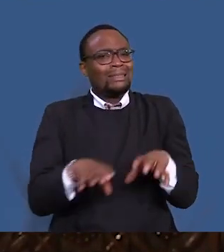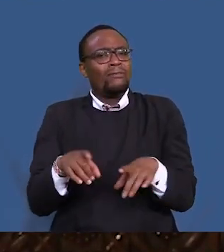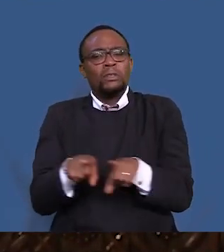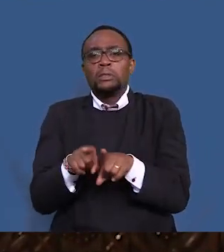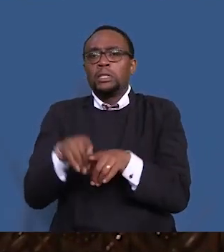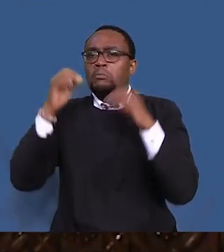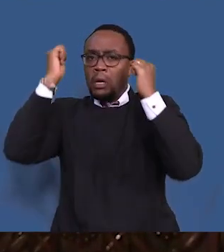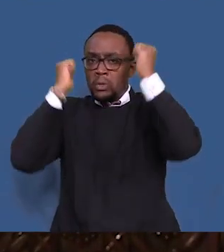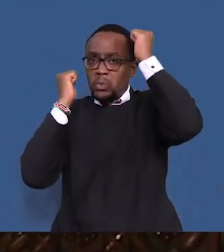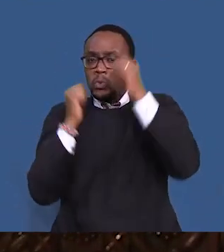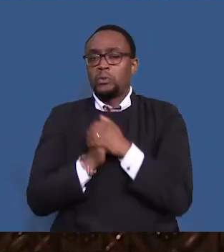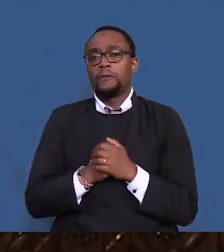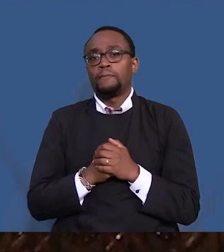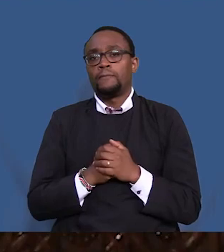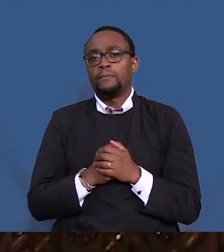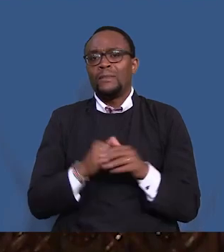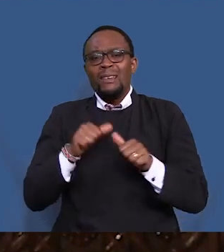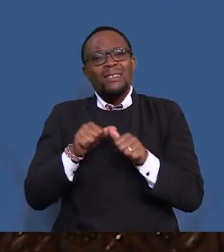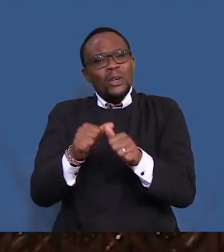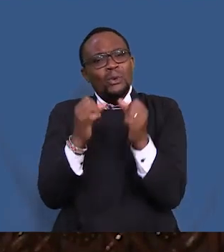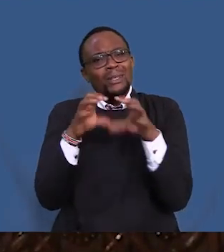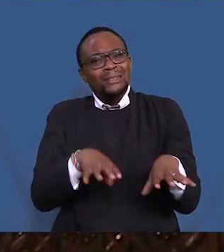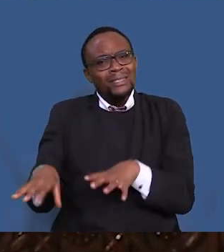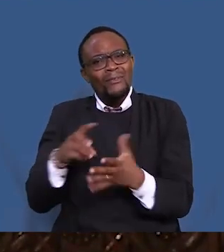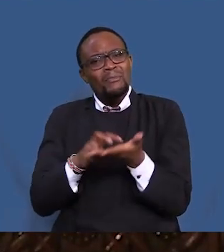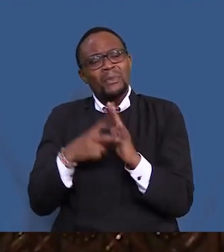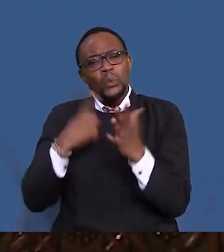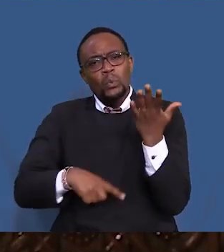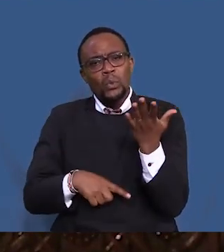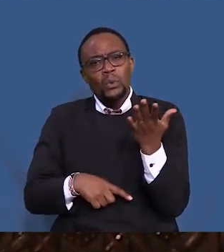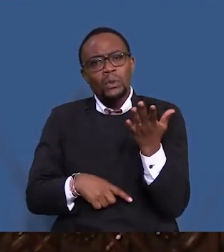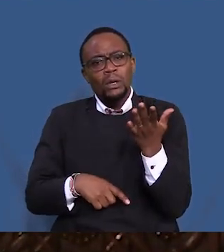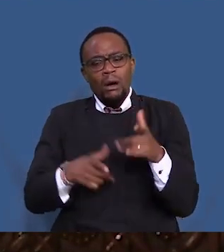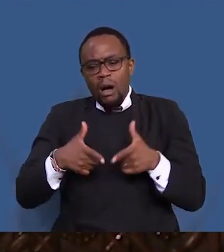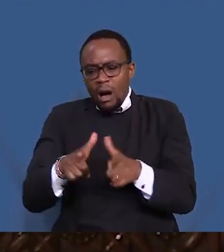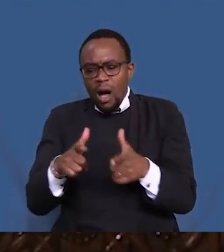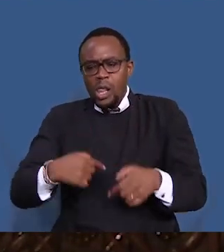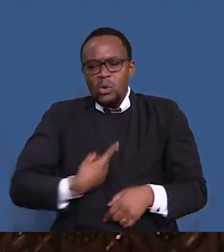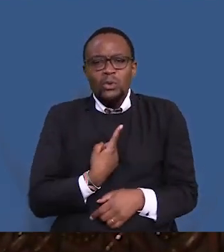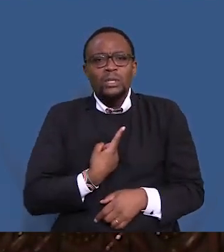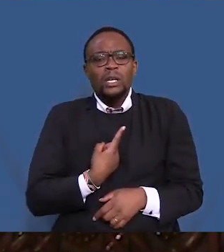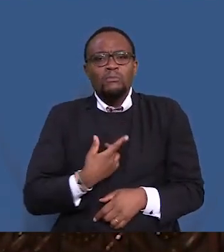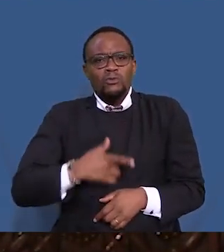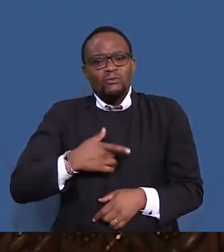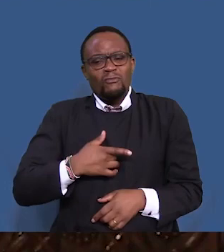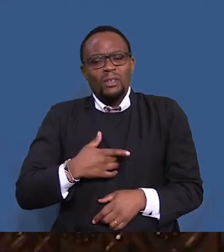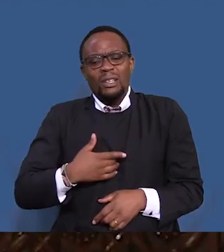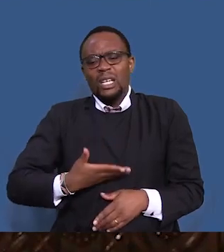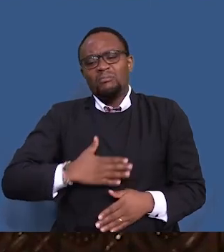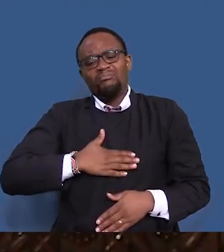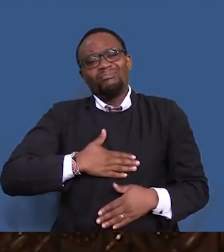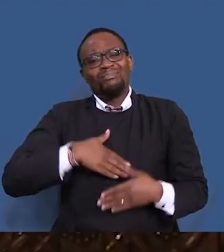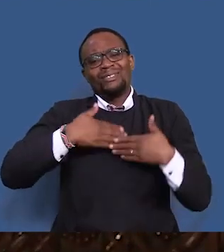good soldier. To endure hardness simply means that you do not allow yourself to be easily